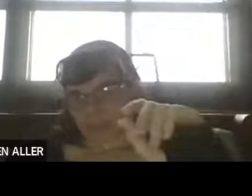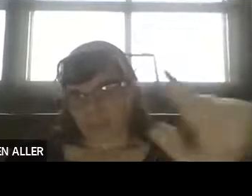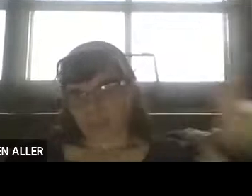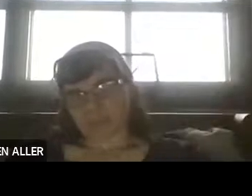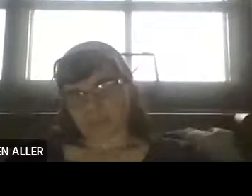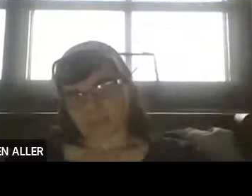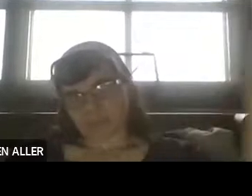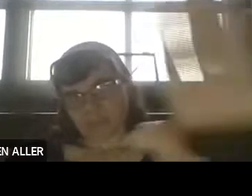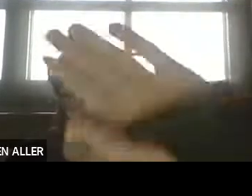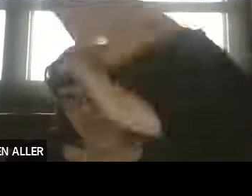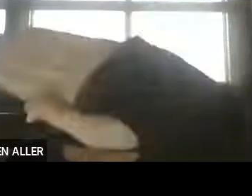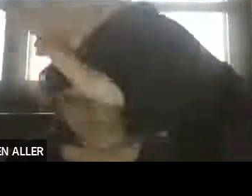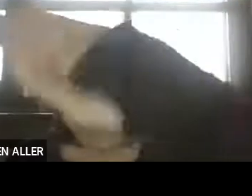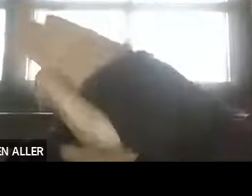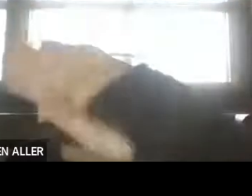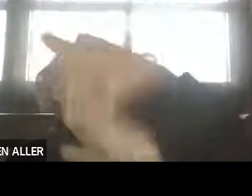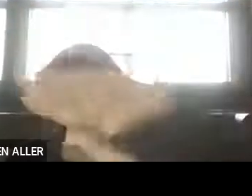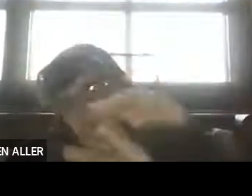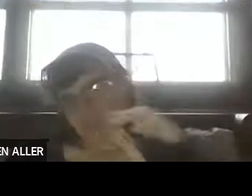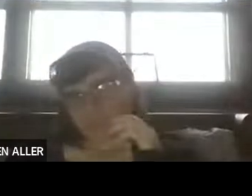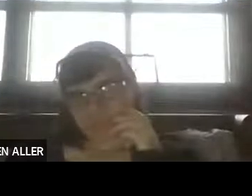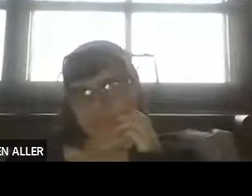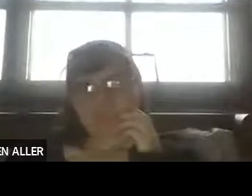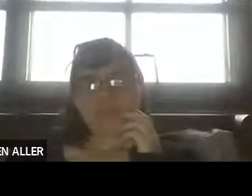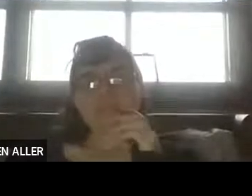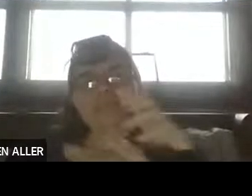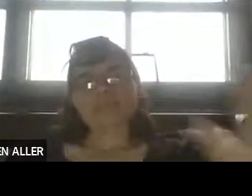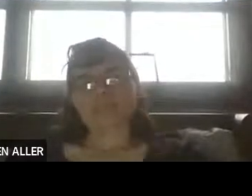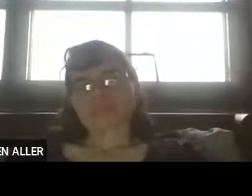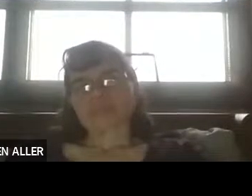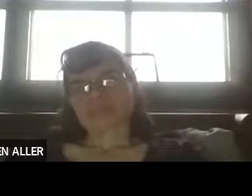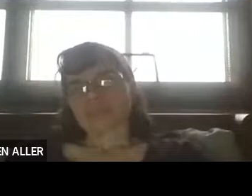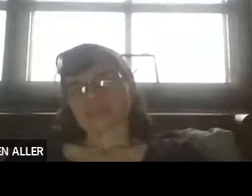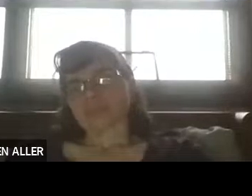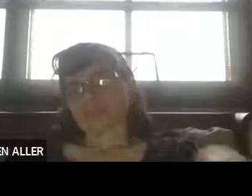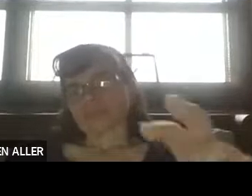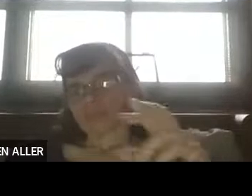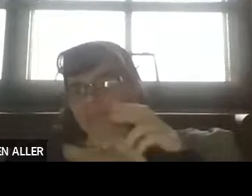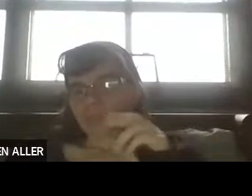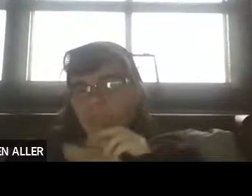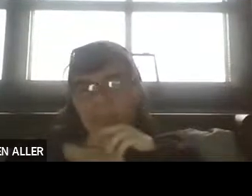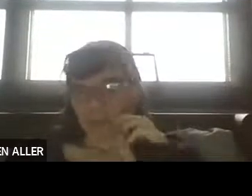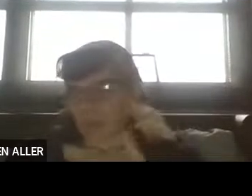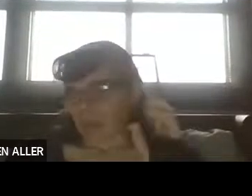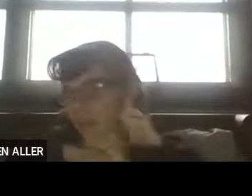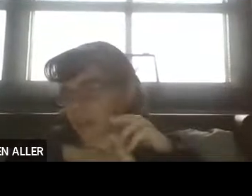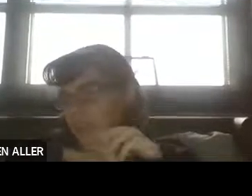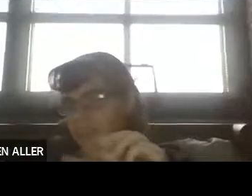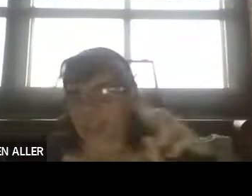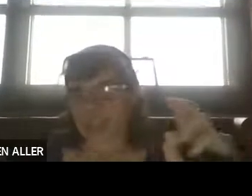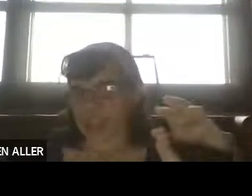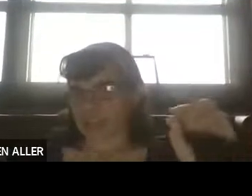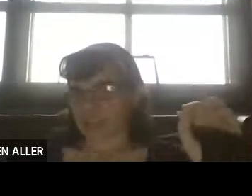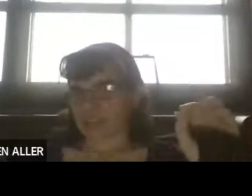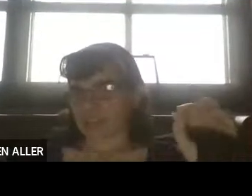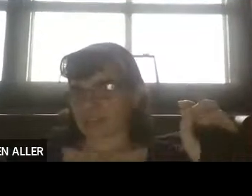Thank you, Brady. We're thinking of you. You did a great job in that presentation. You speak from the heart of advocates, so thank you. Kristen, did you have a question? Yeah, quick question. I